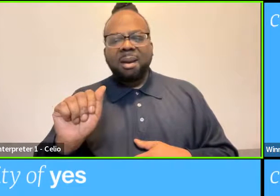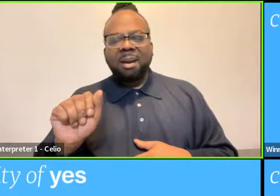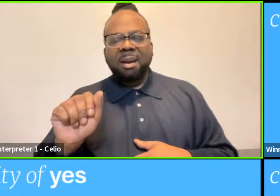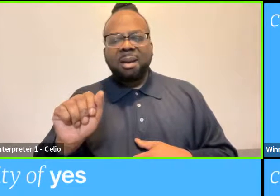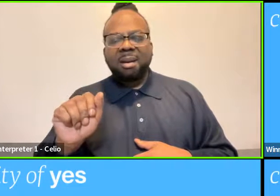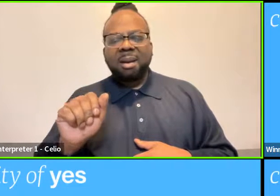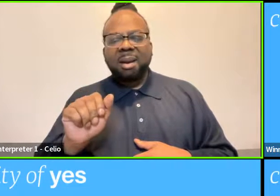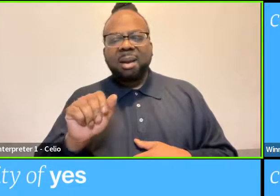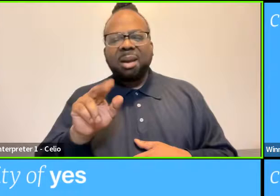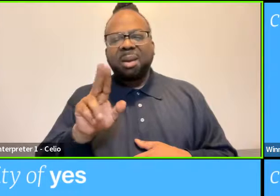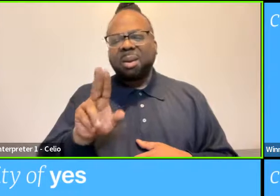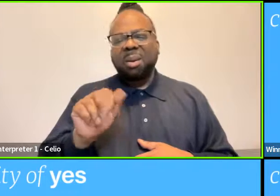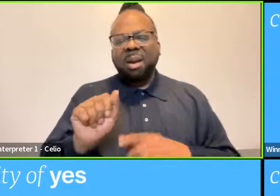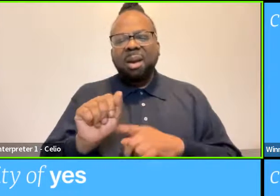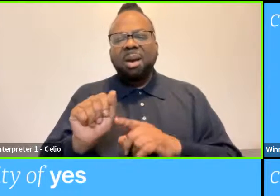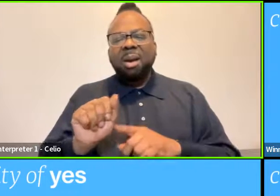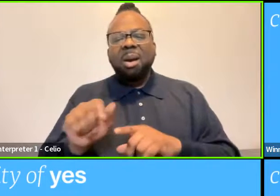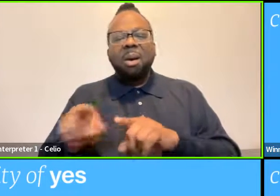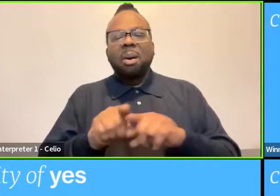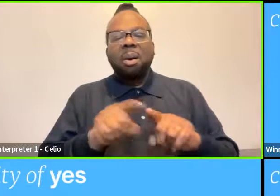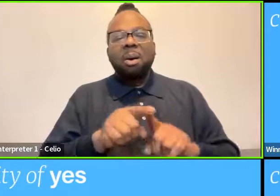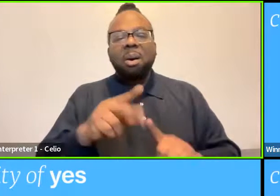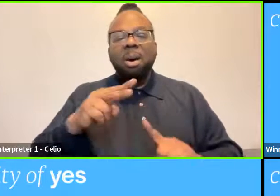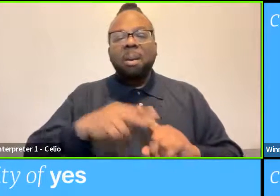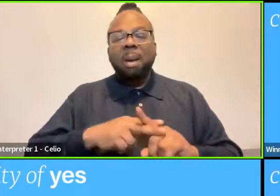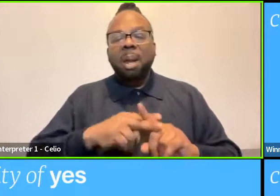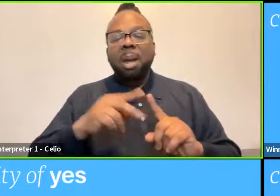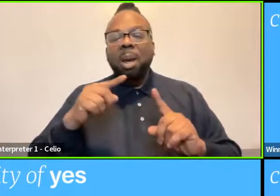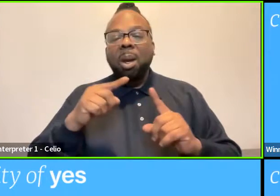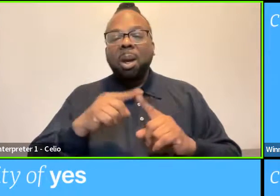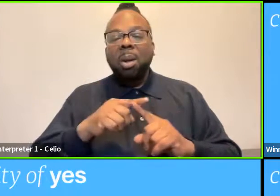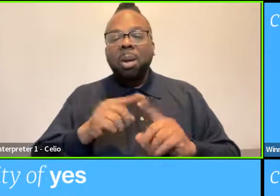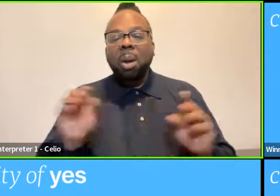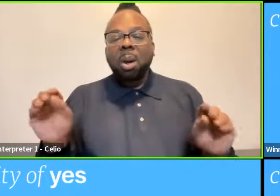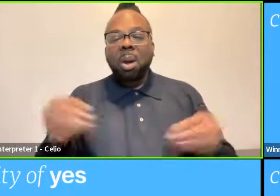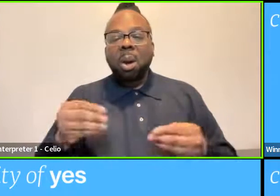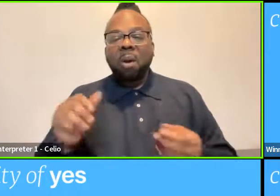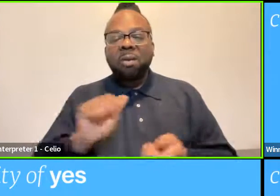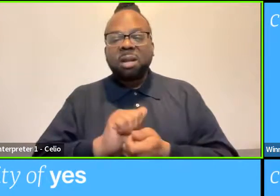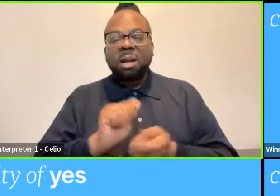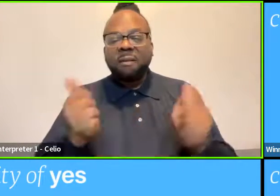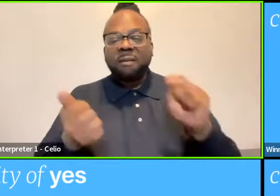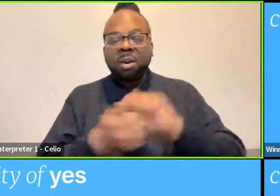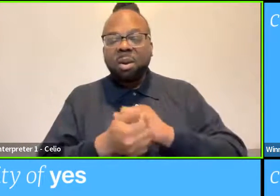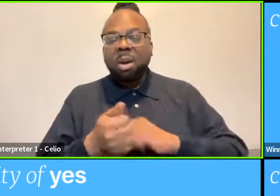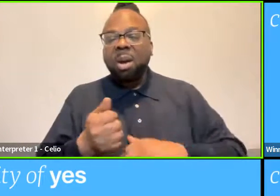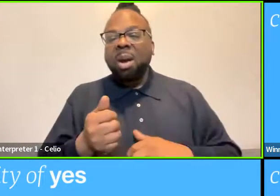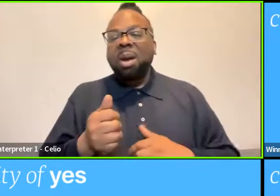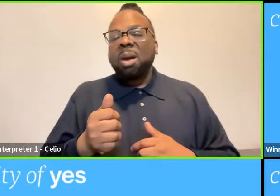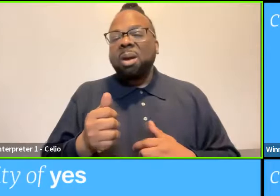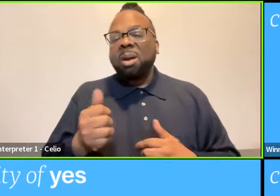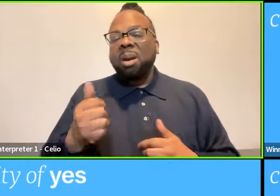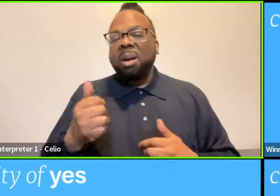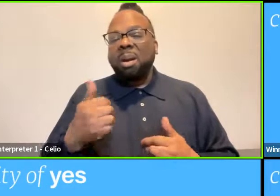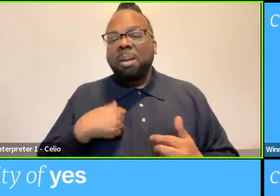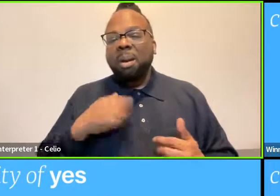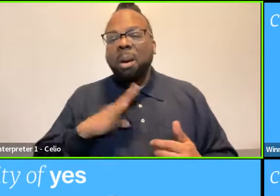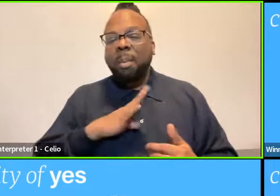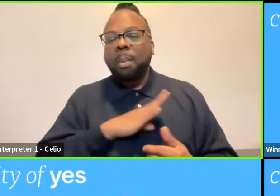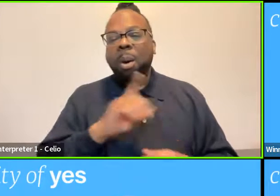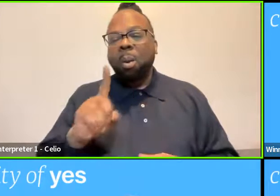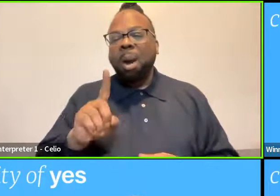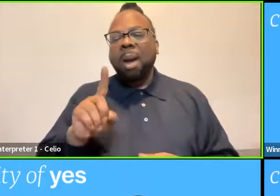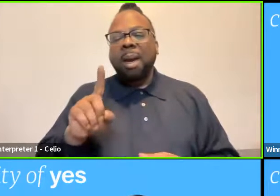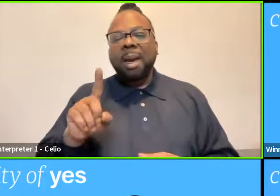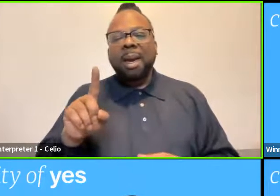called, but the UA, is it also going to apply to office conversions? Because I'm in Community Board 1 in Manhattan.